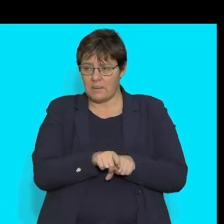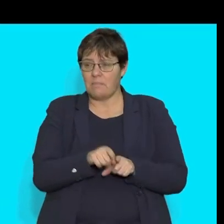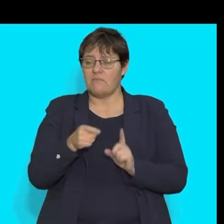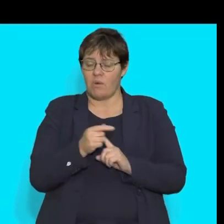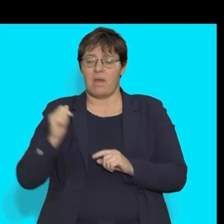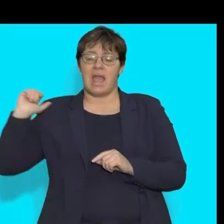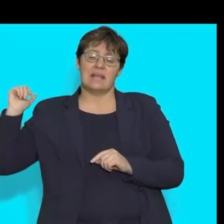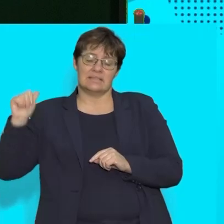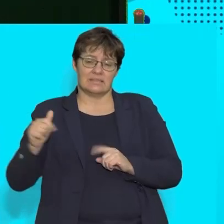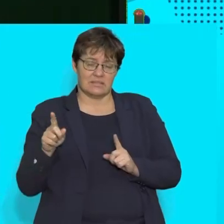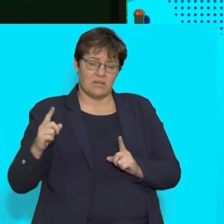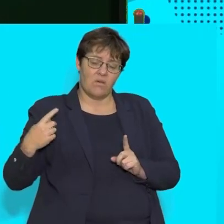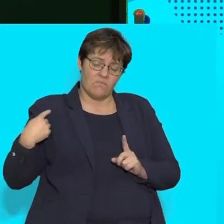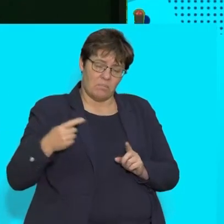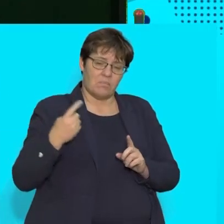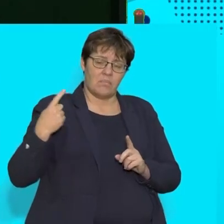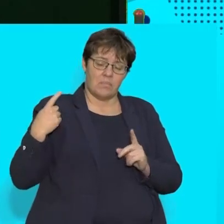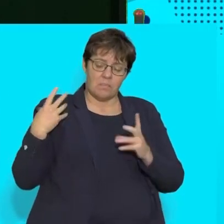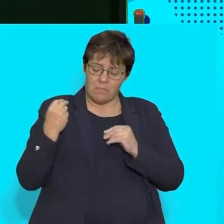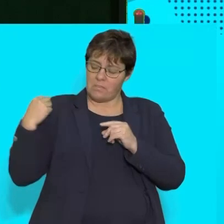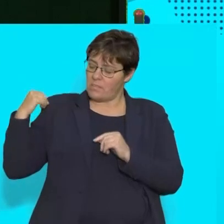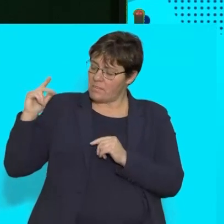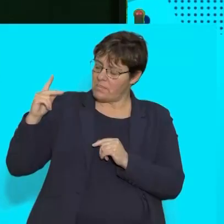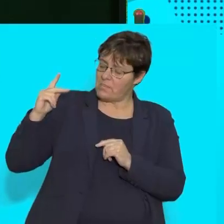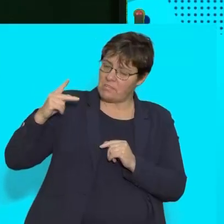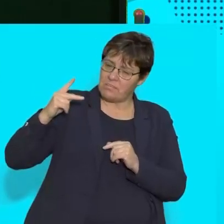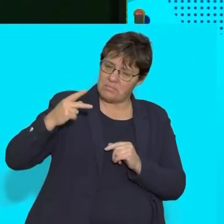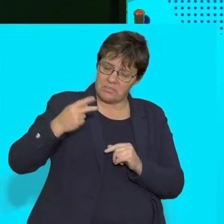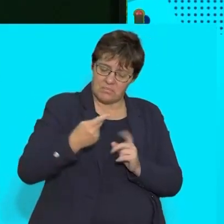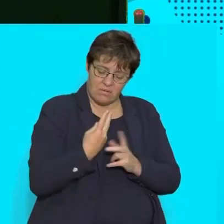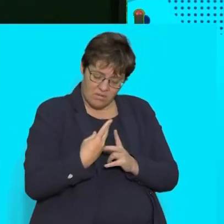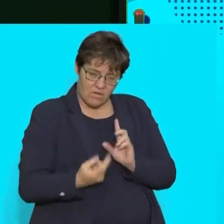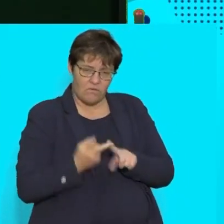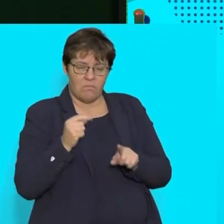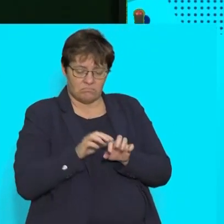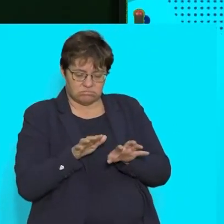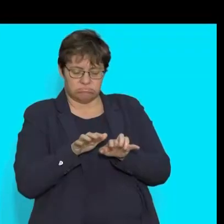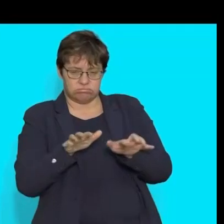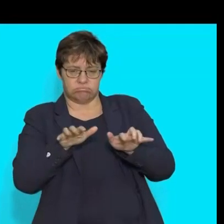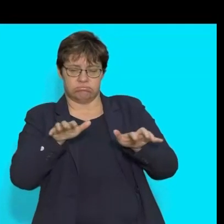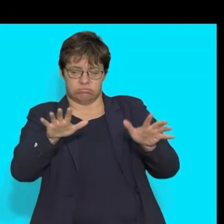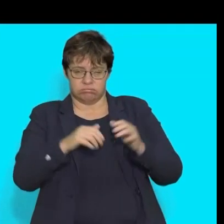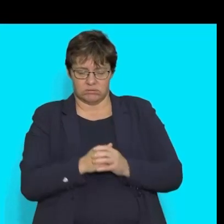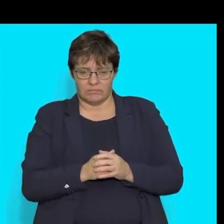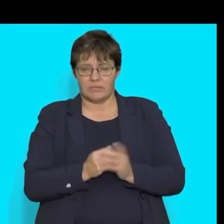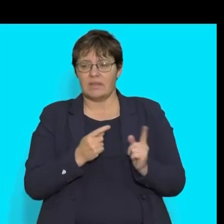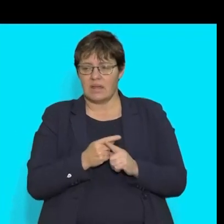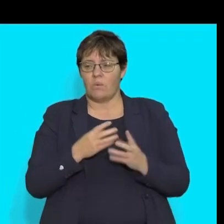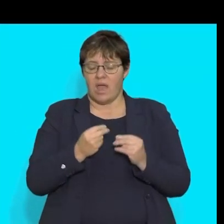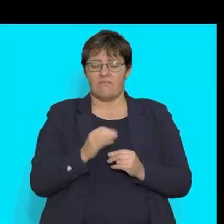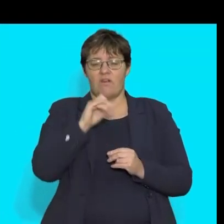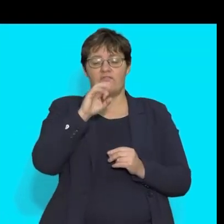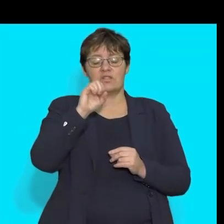common ancestor from which these species or these forms of life have all diverged from. Finally, we have